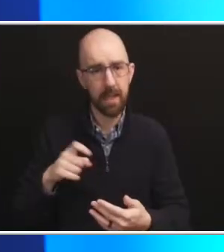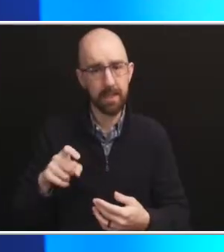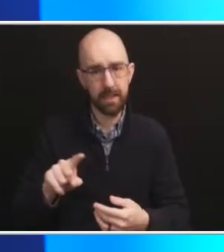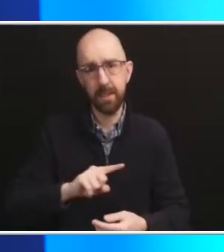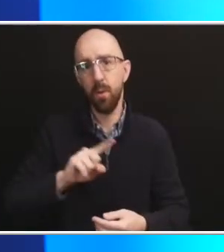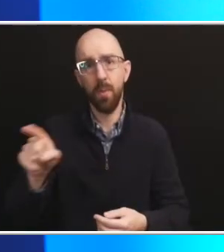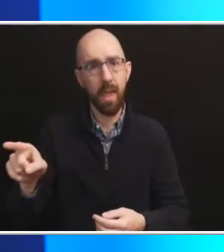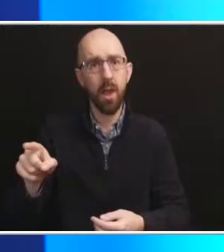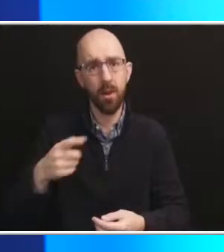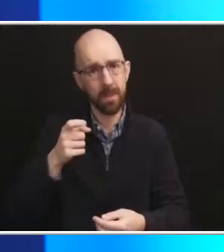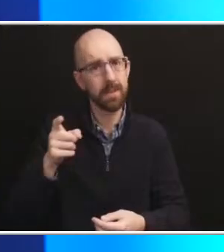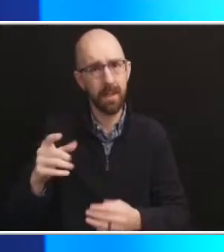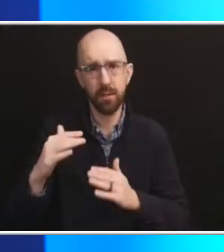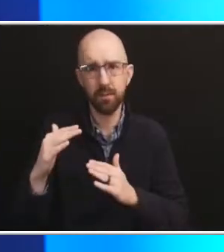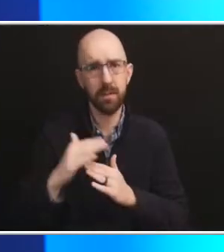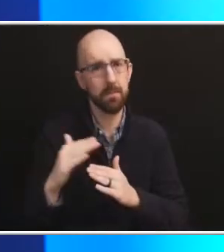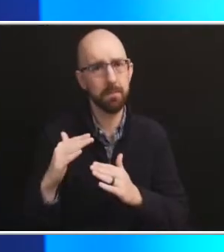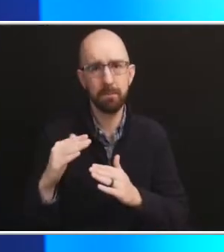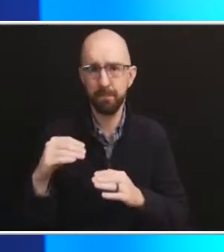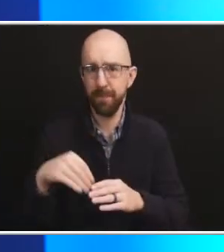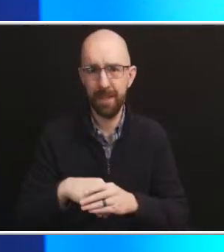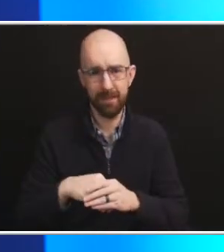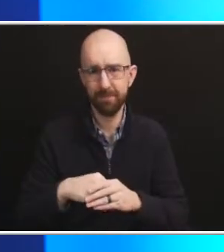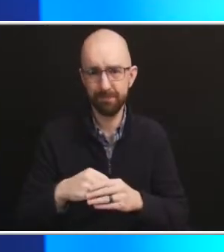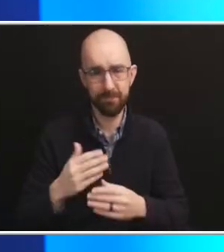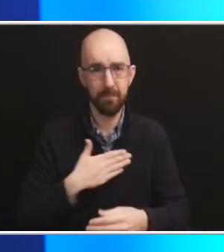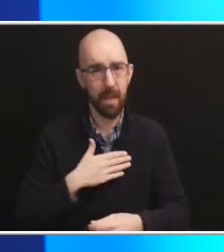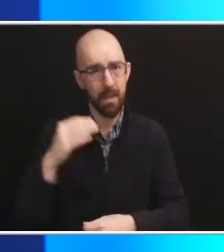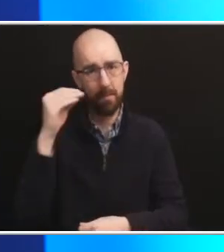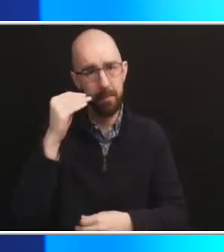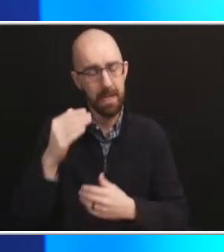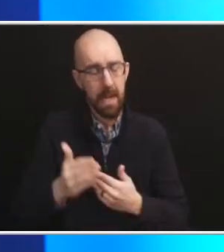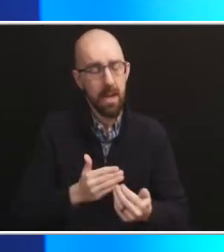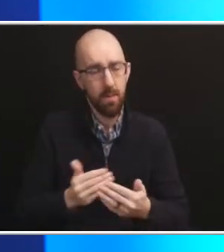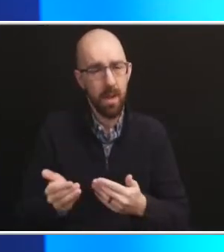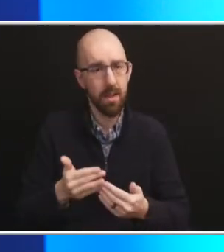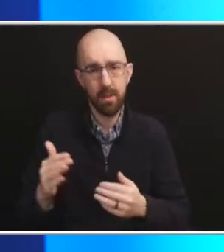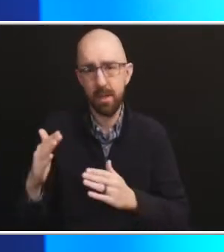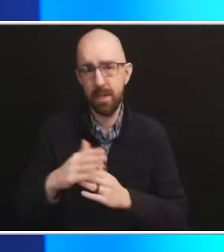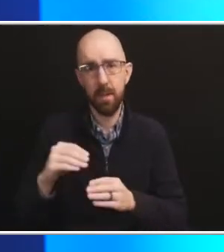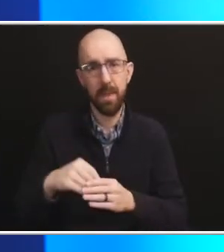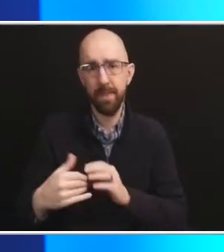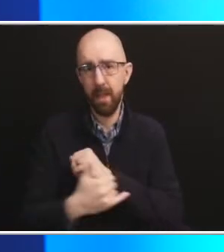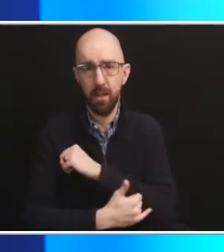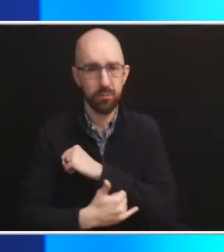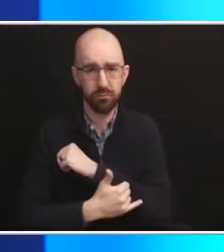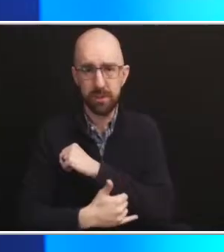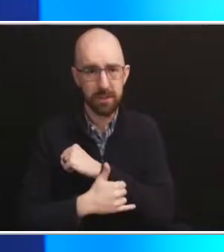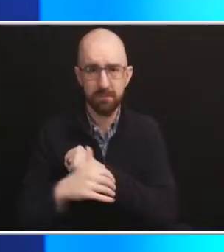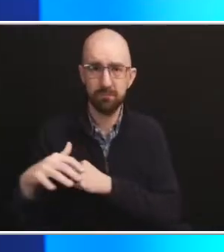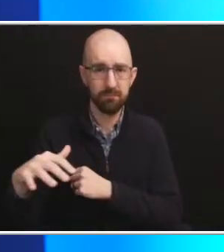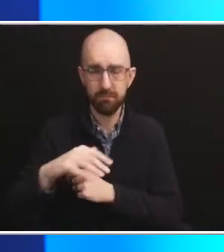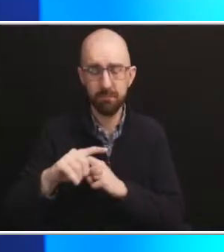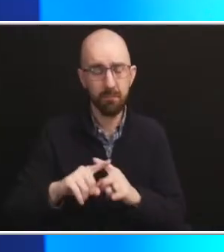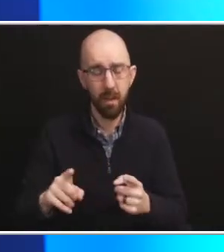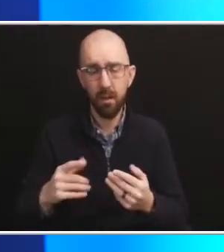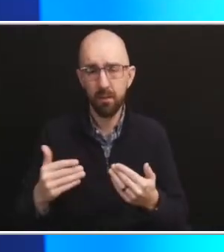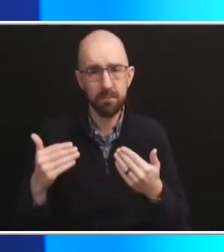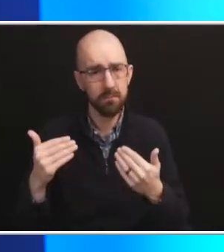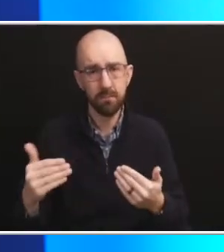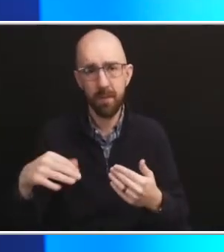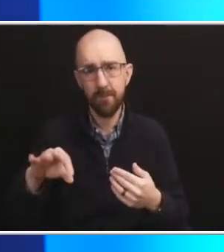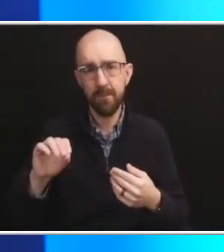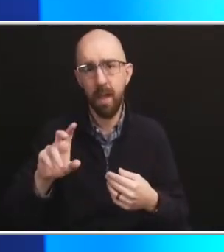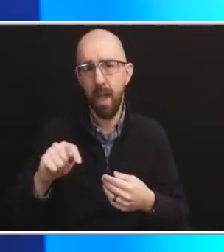they're the top in my opinion, the nation. But you know, let's go find out what they have